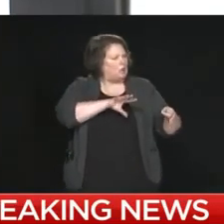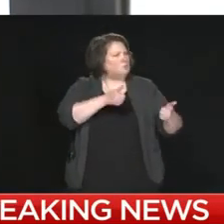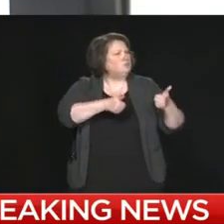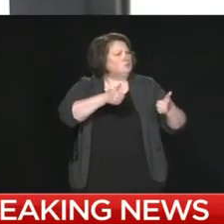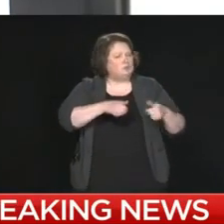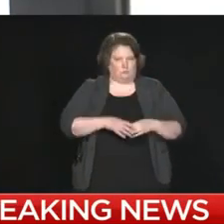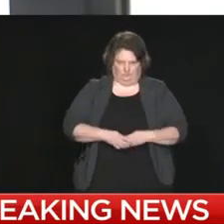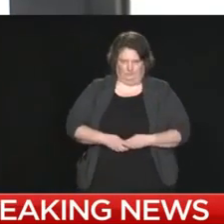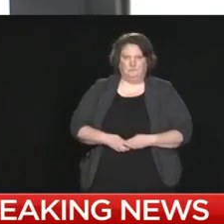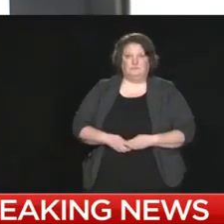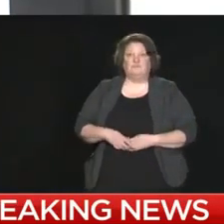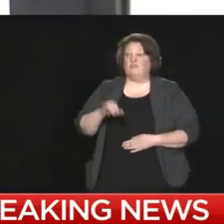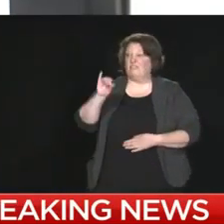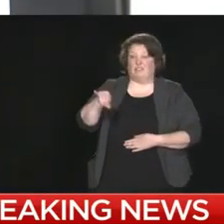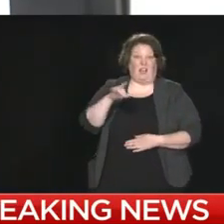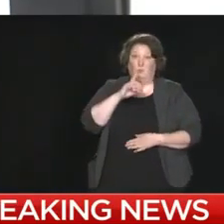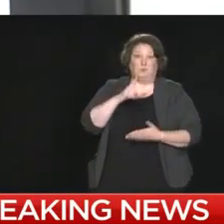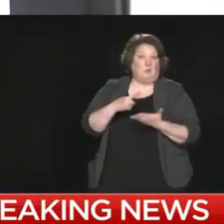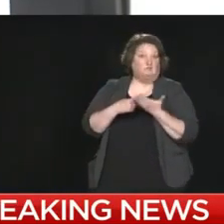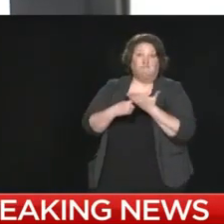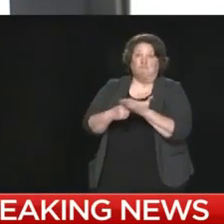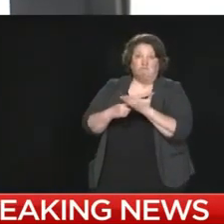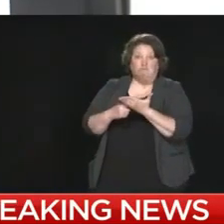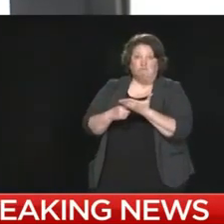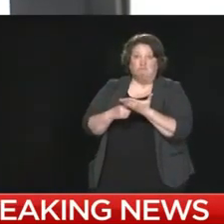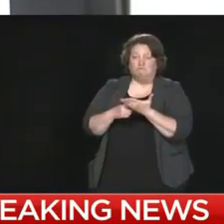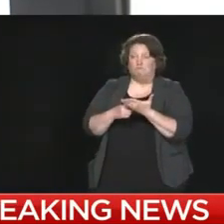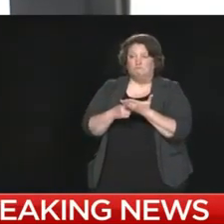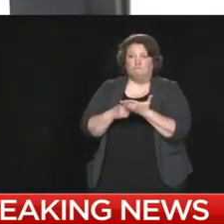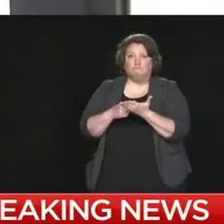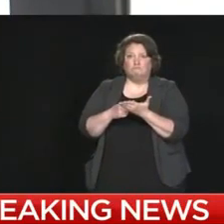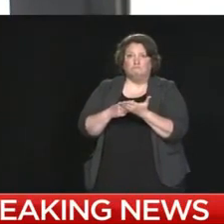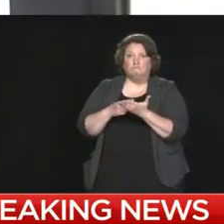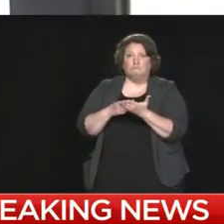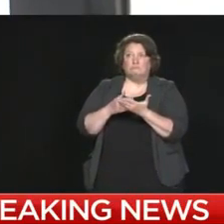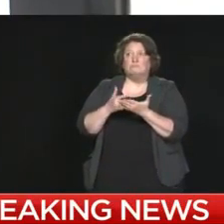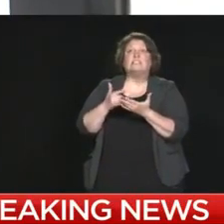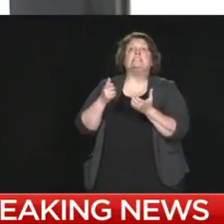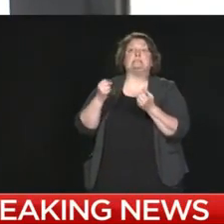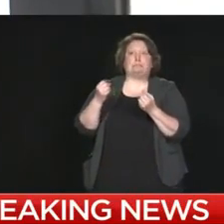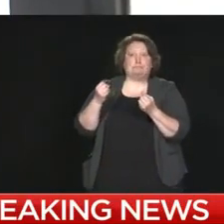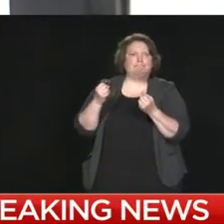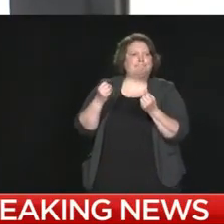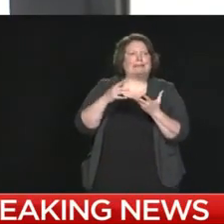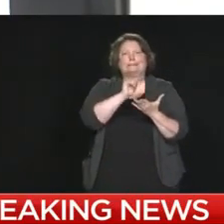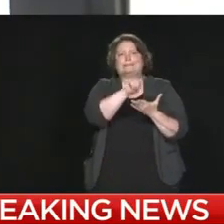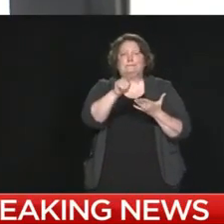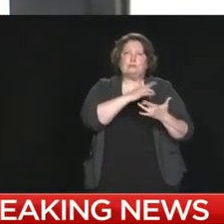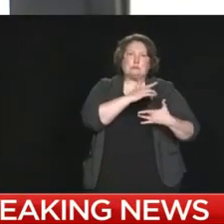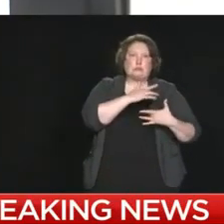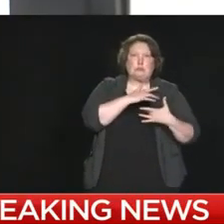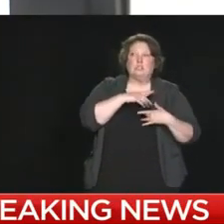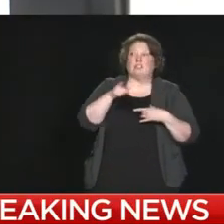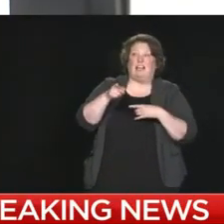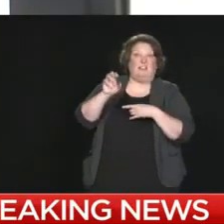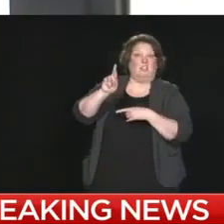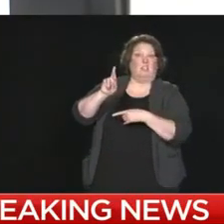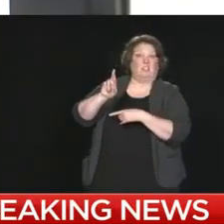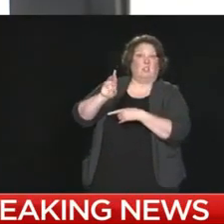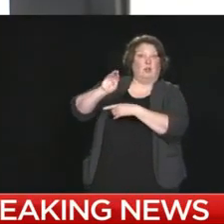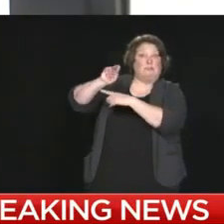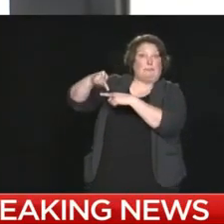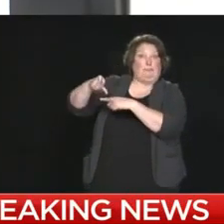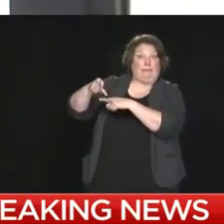a conversation in which it was raised as one of the things that people had been talking about, and the commissioner pointed out that there had